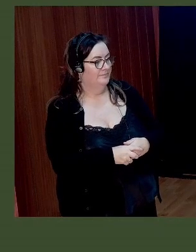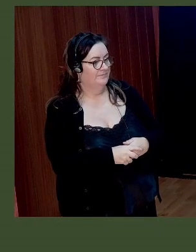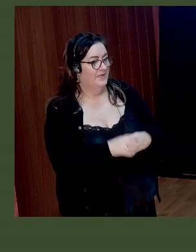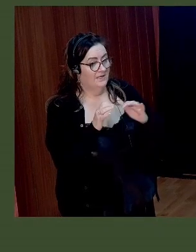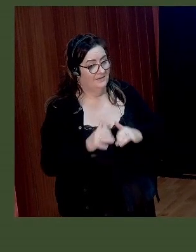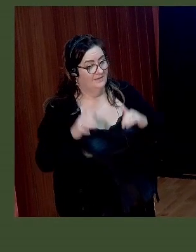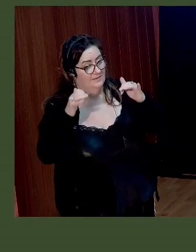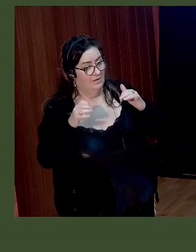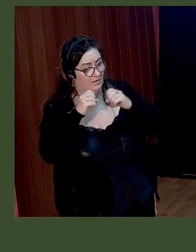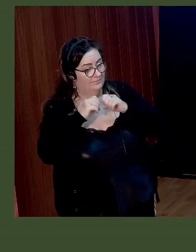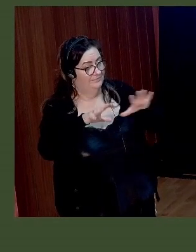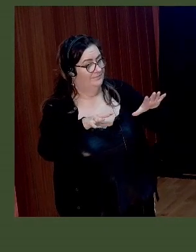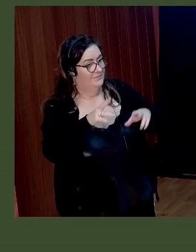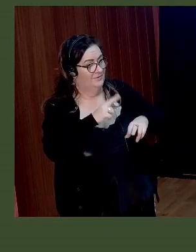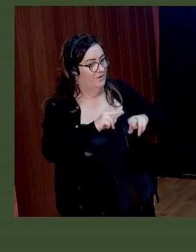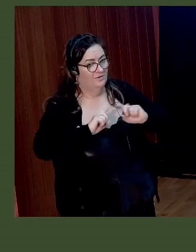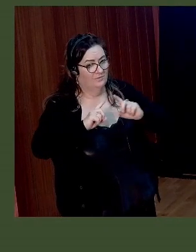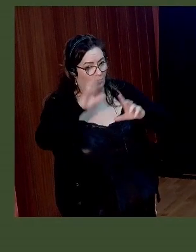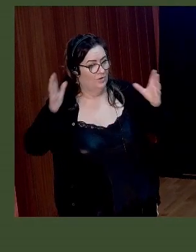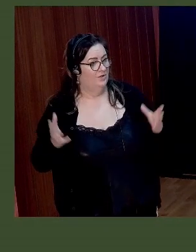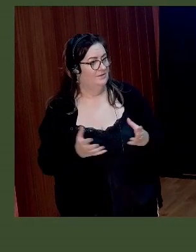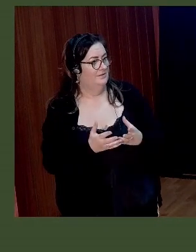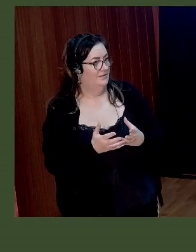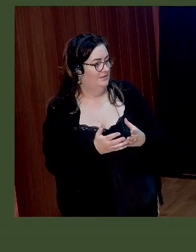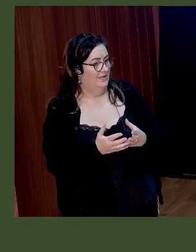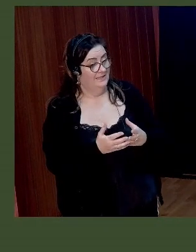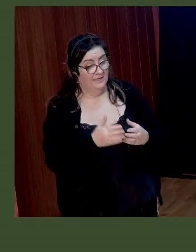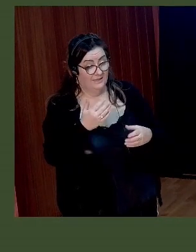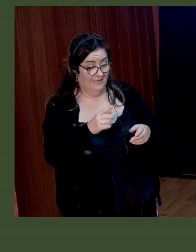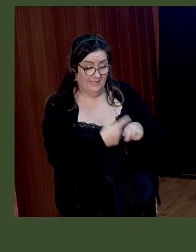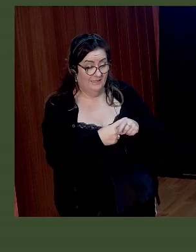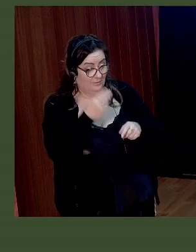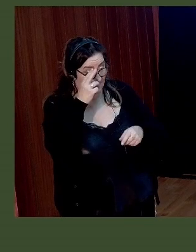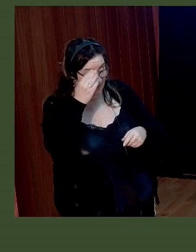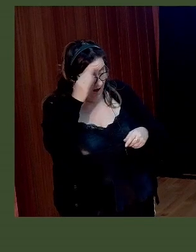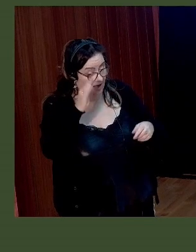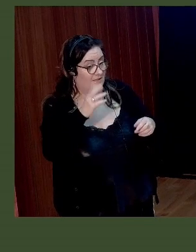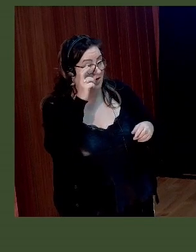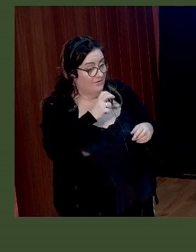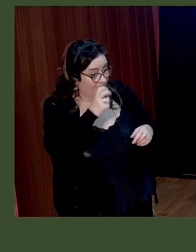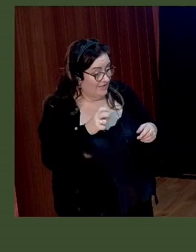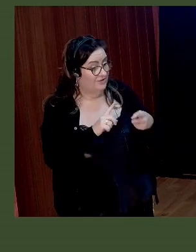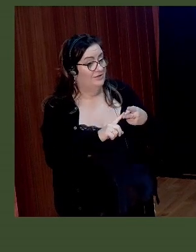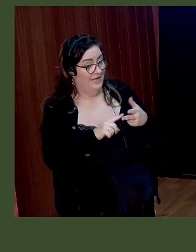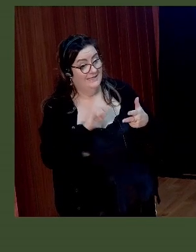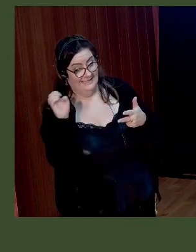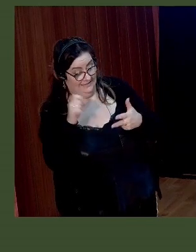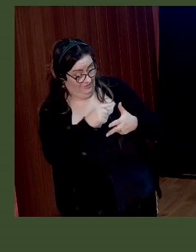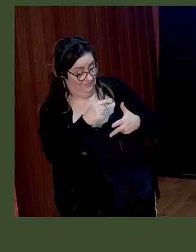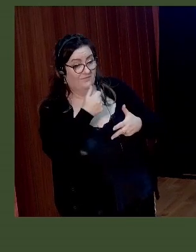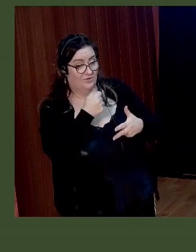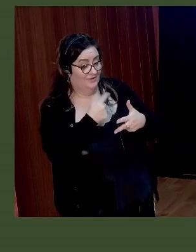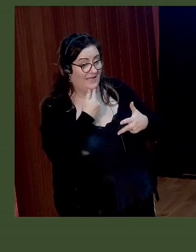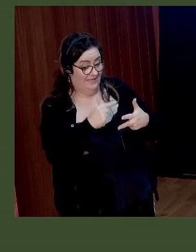The Dáil issued a message to the nations of the world, and again this was done in Irish, French and English, and in that order.